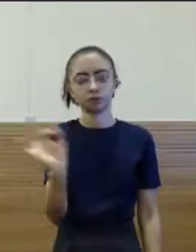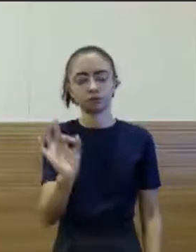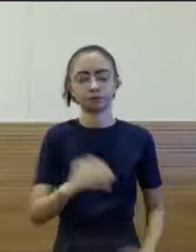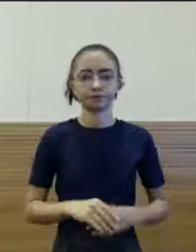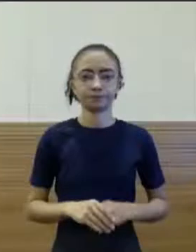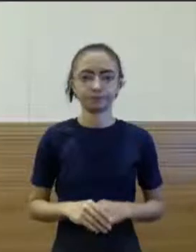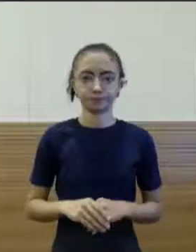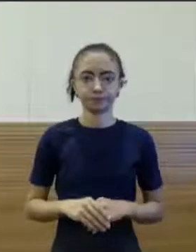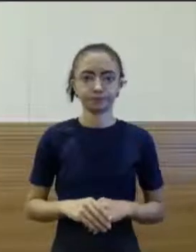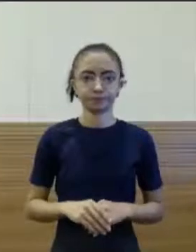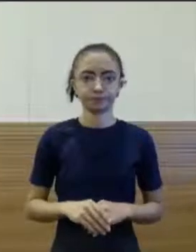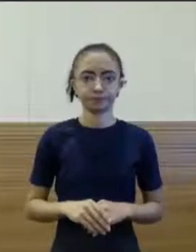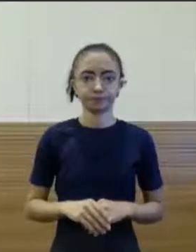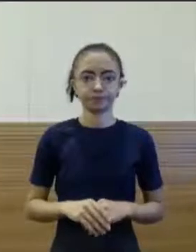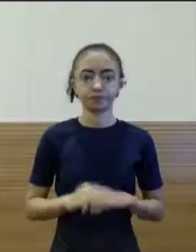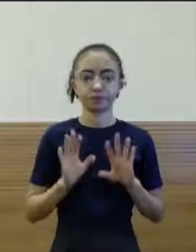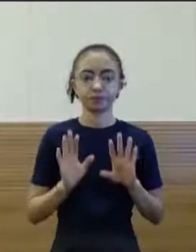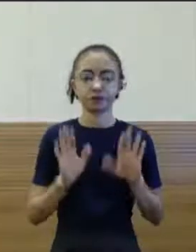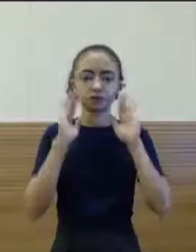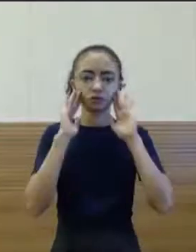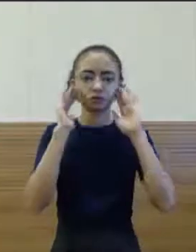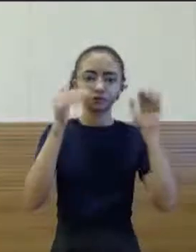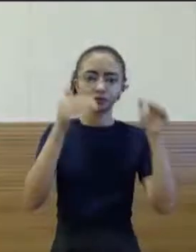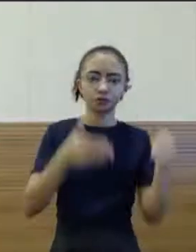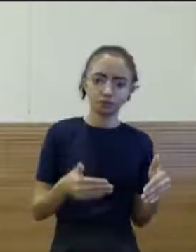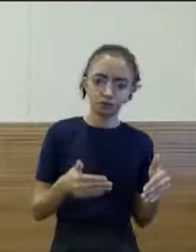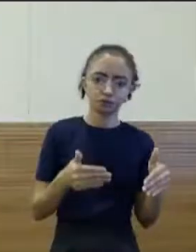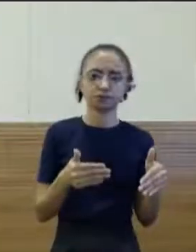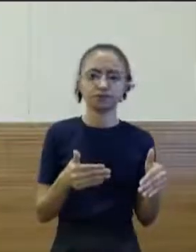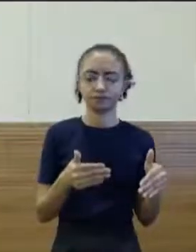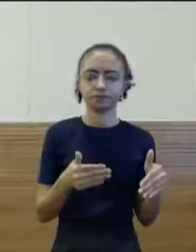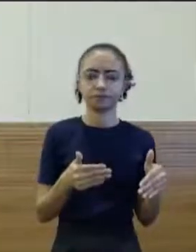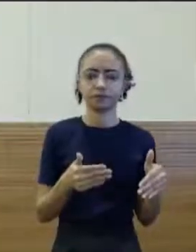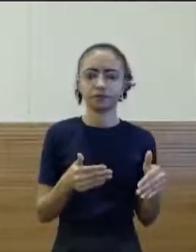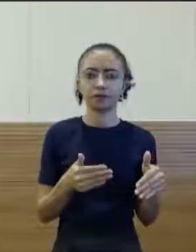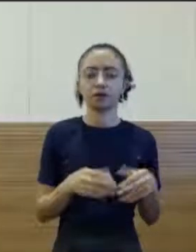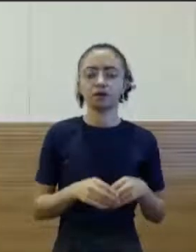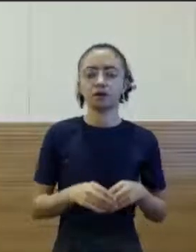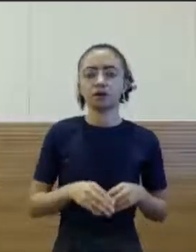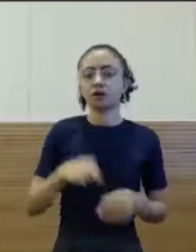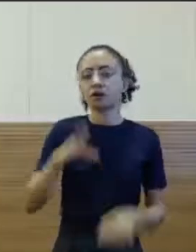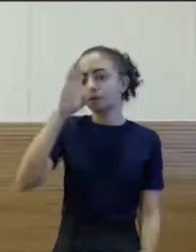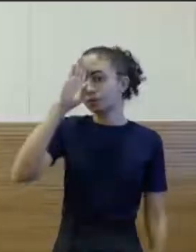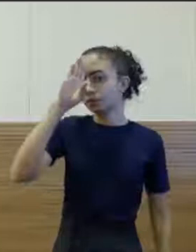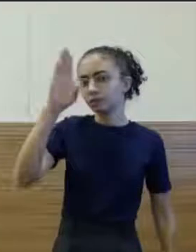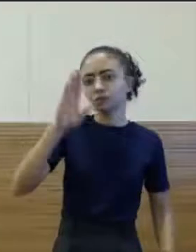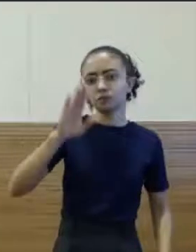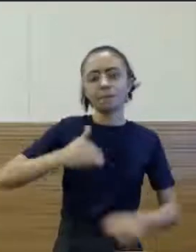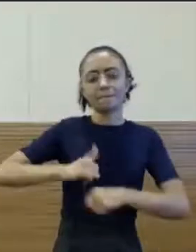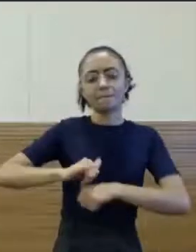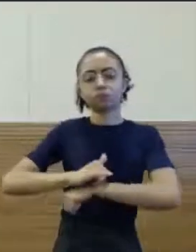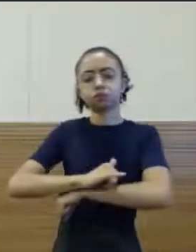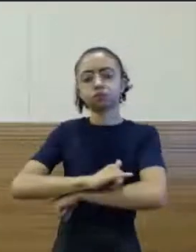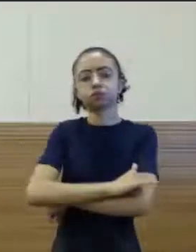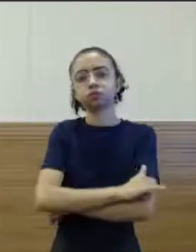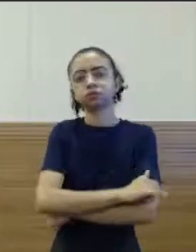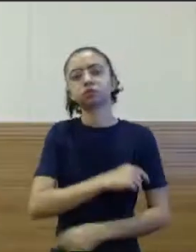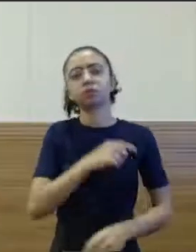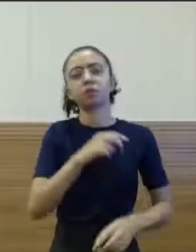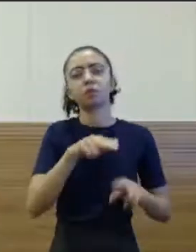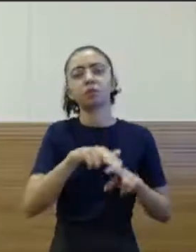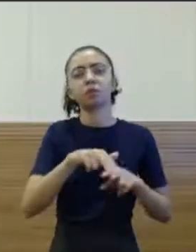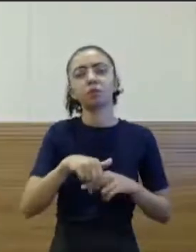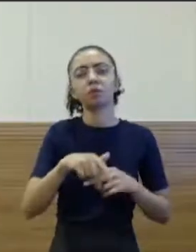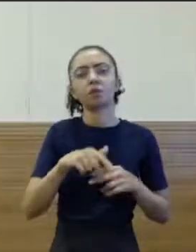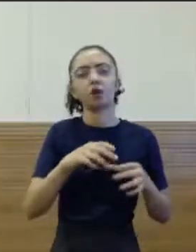regards, podemos ver y well, notar in que reality, we can la see prevalencia de that sobrepeso y the obesidad ha tenido prevalence un incremento of en todos overweighting los grupos de edad, has had